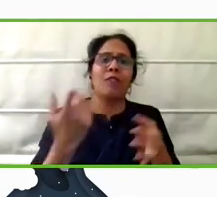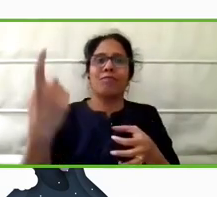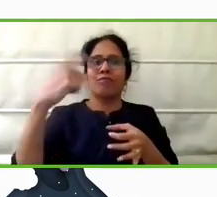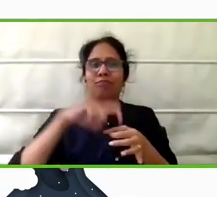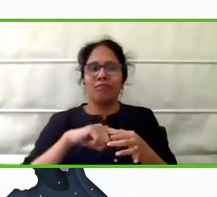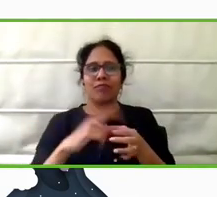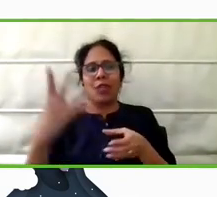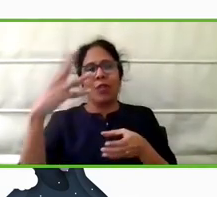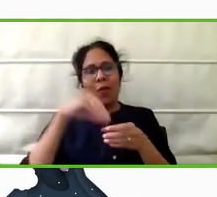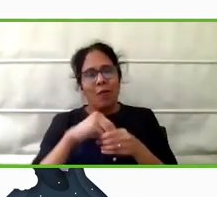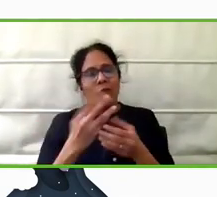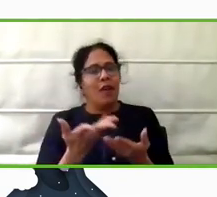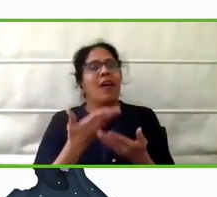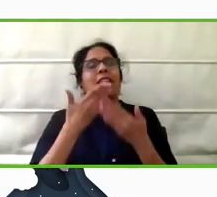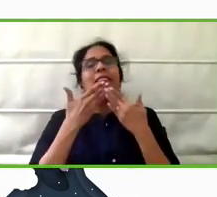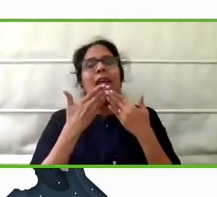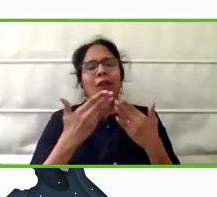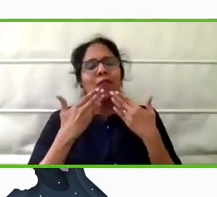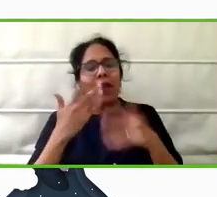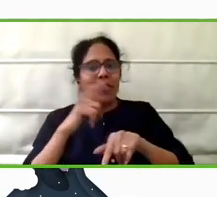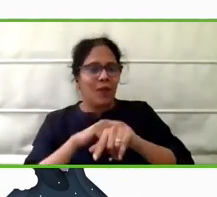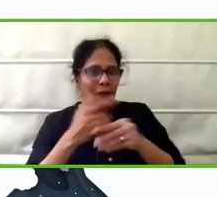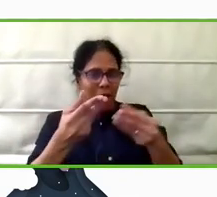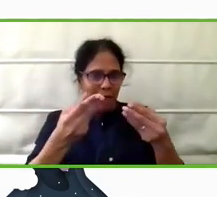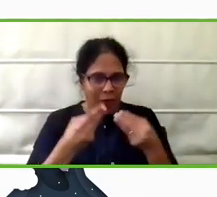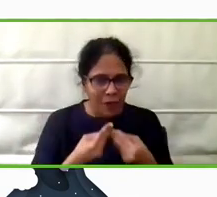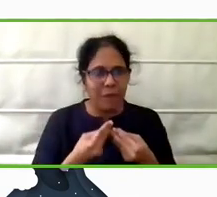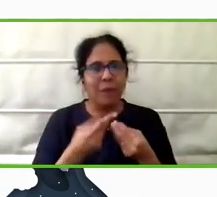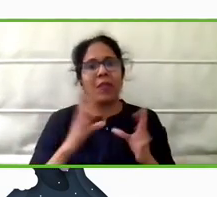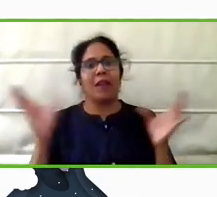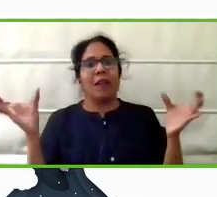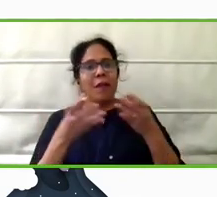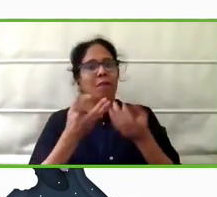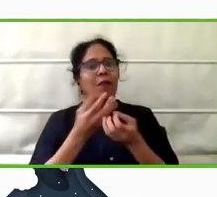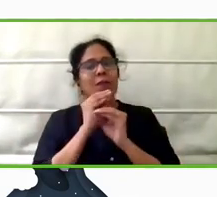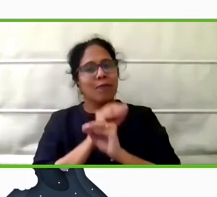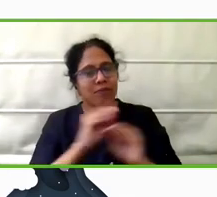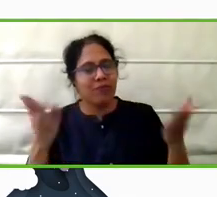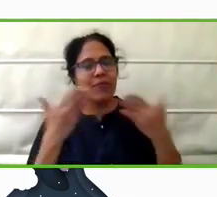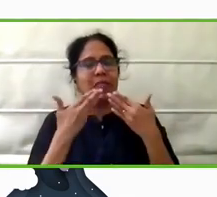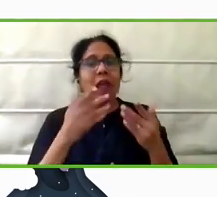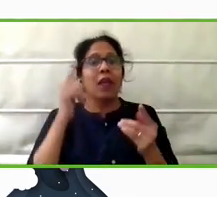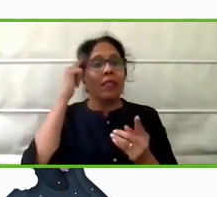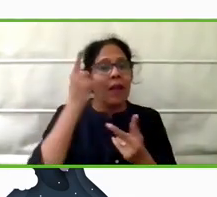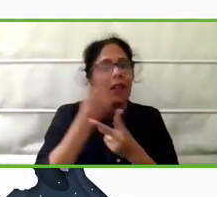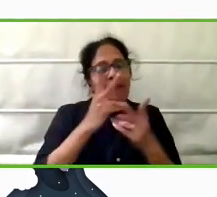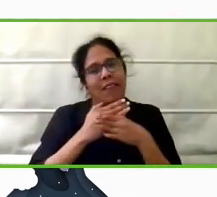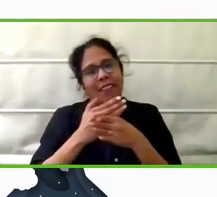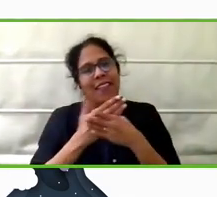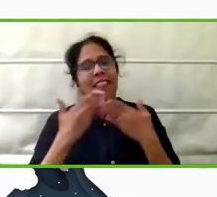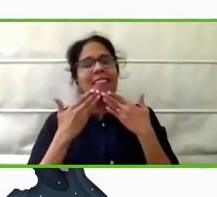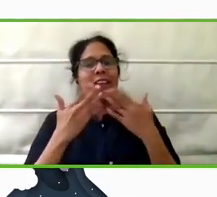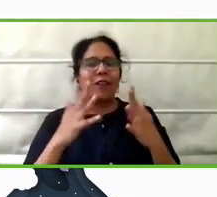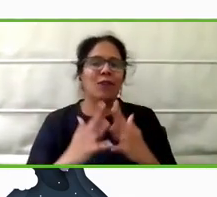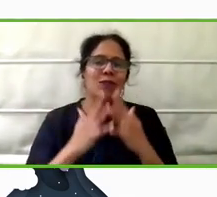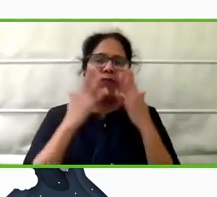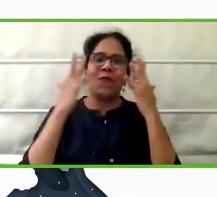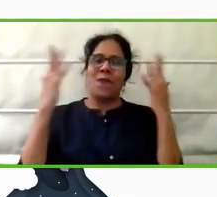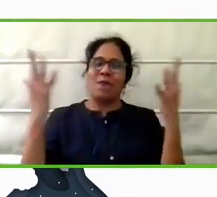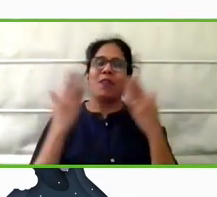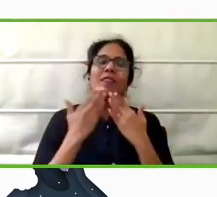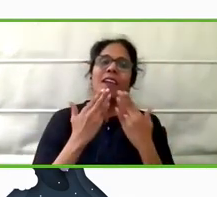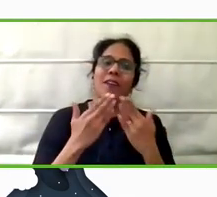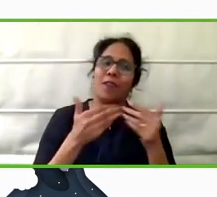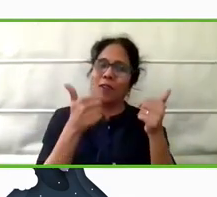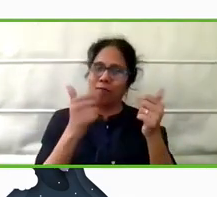community, thank you so much for your time and your thoughts. Thank you. I look forward. Thank you. Thank you. Take